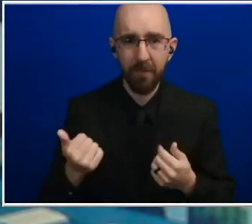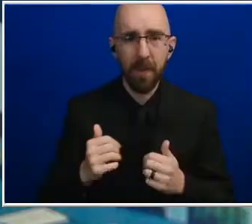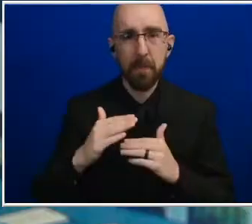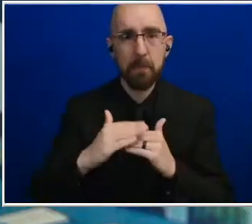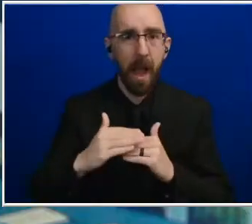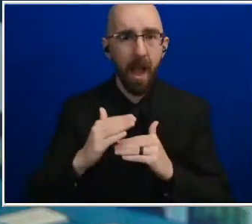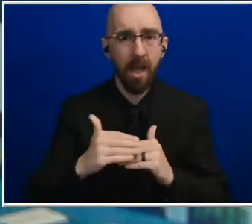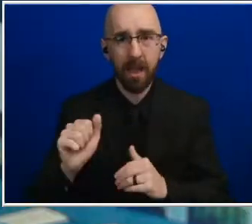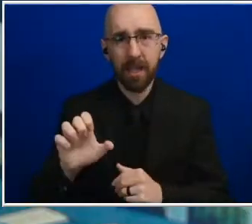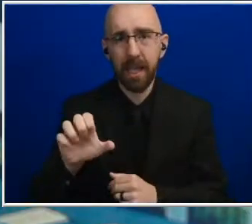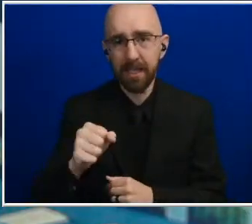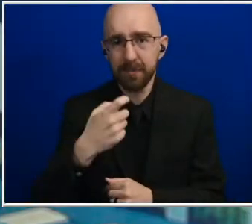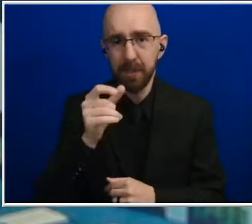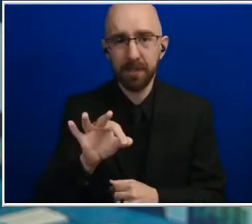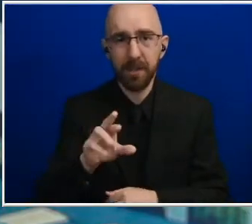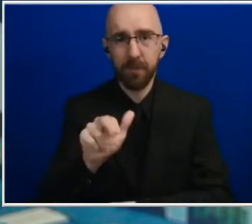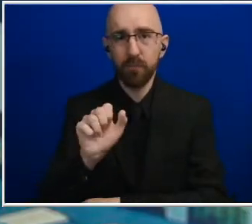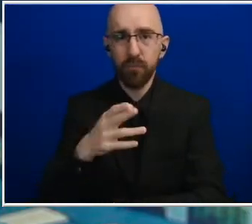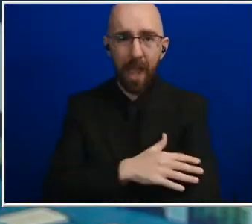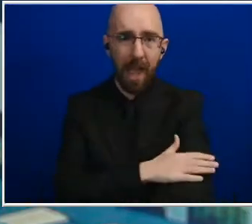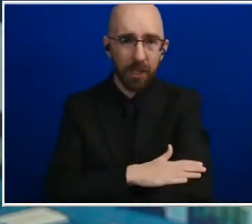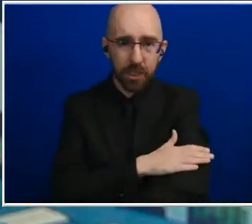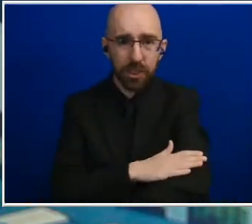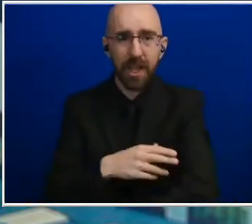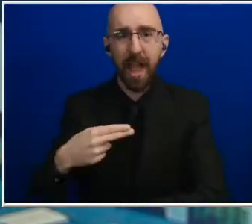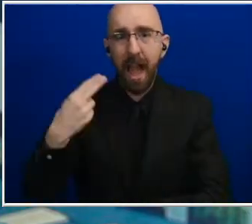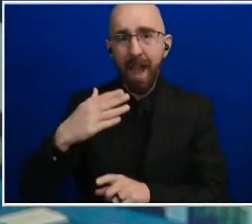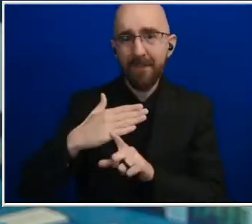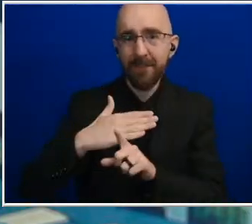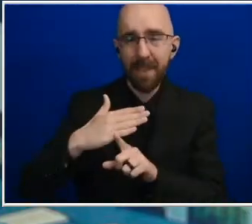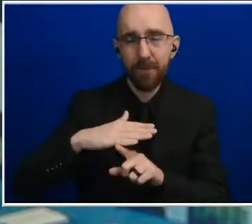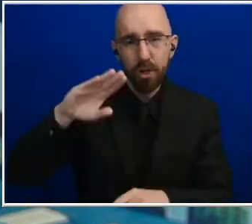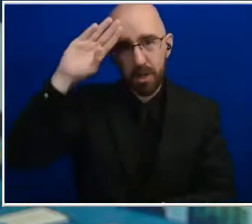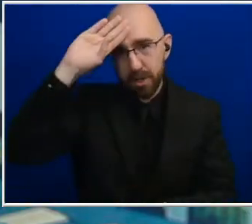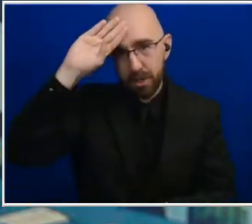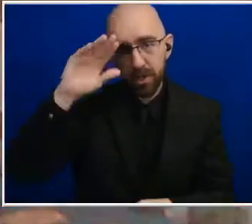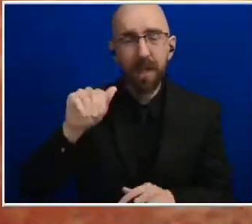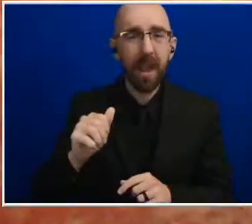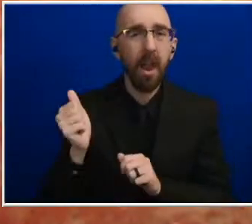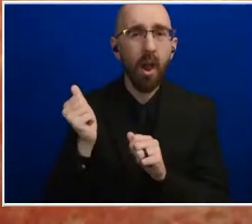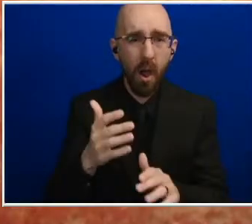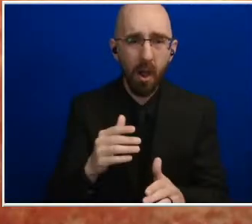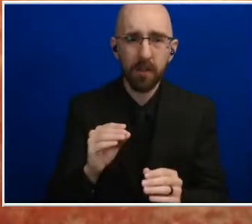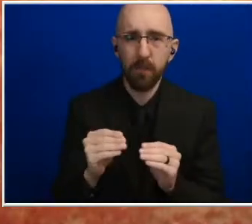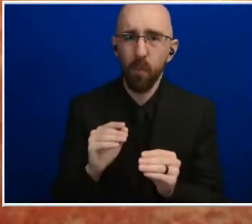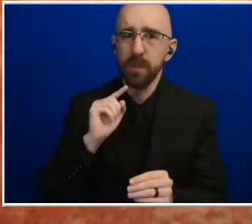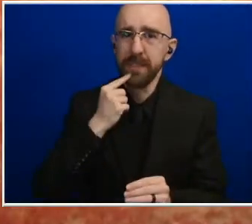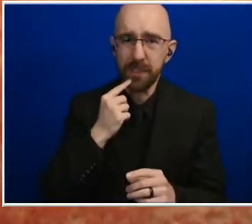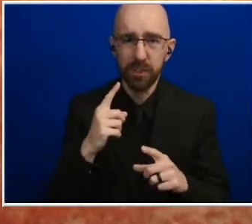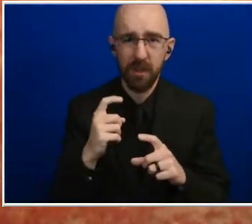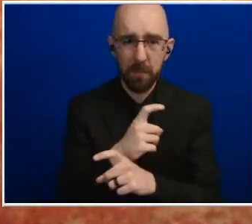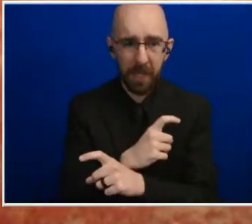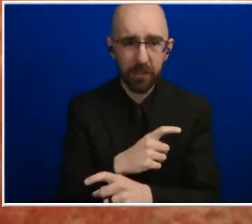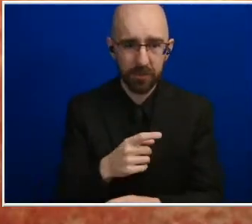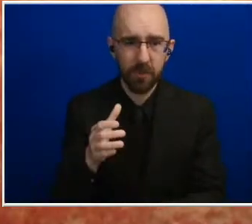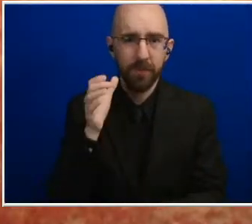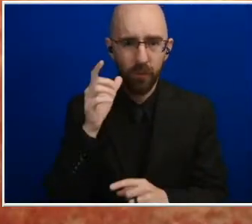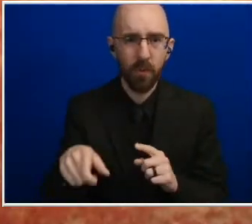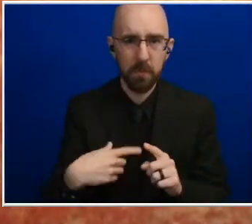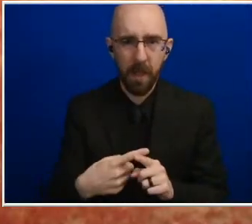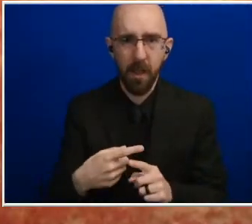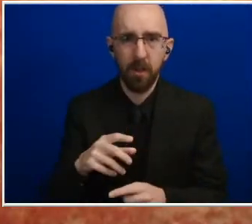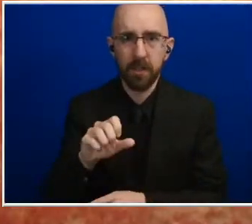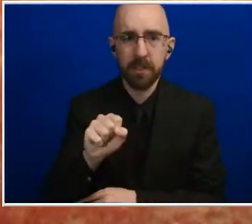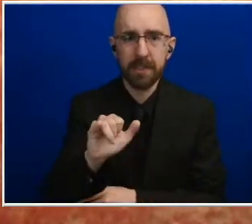of the rash and high fever. Measles can also cause much more serious complications. We've heard about seizures, hearing